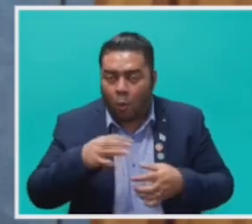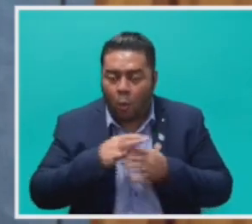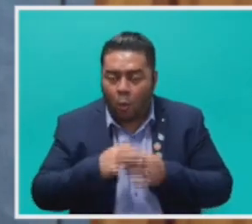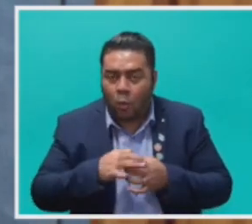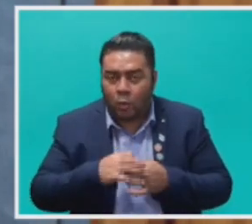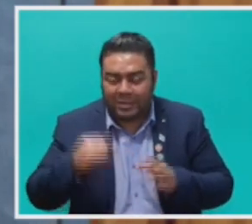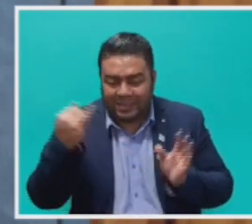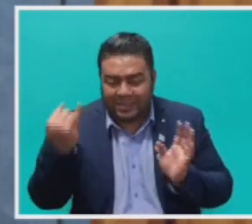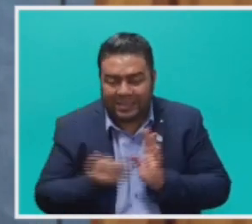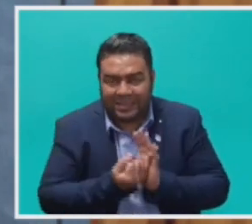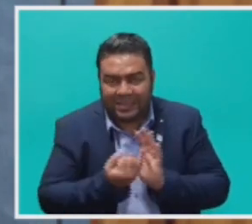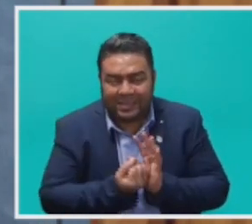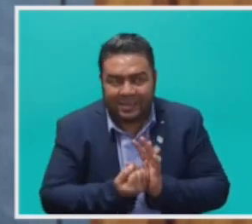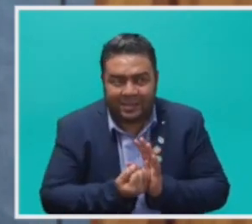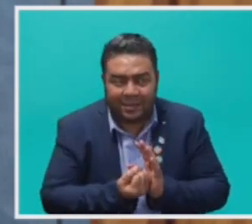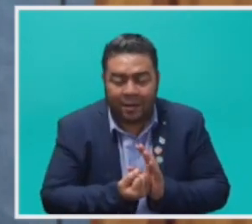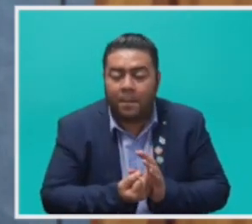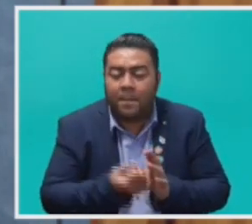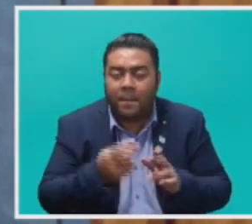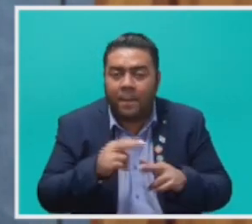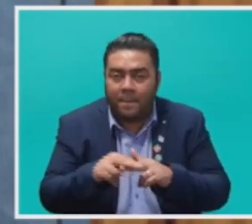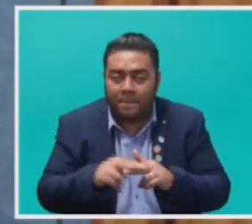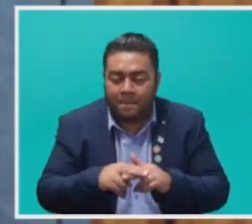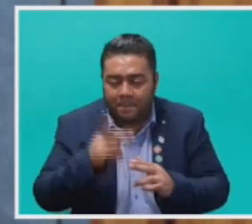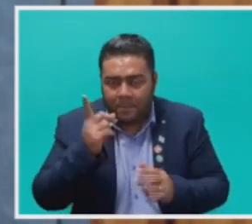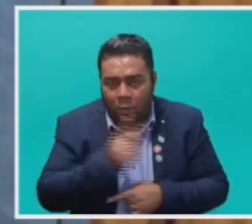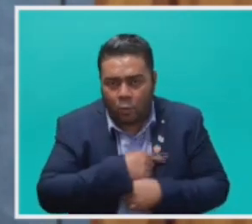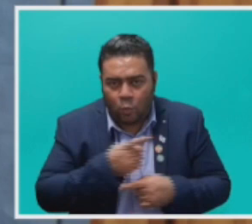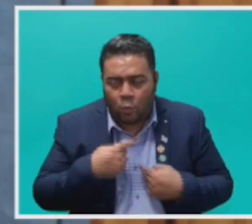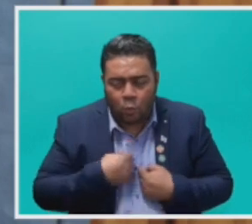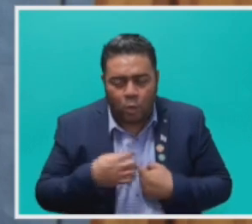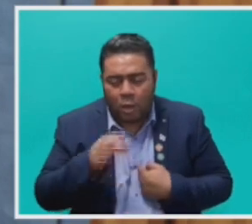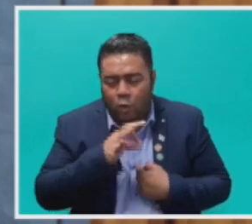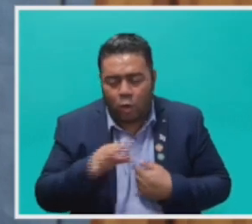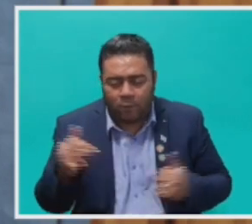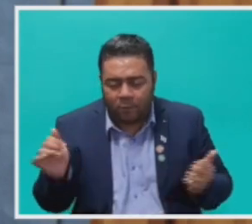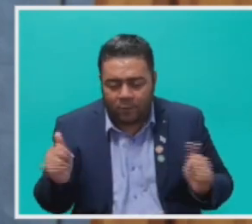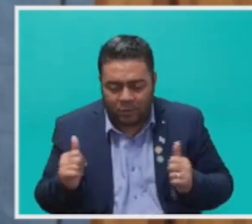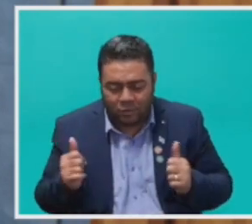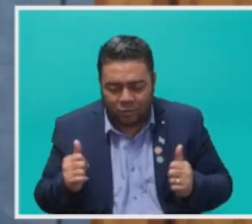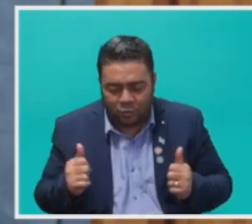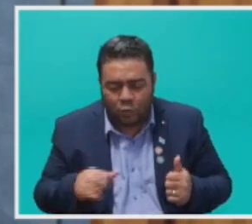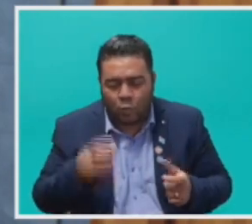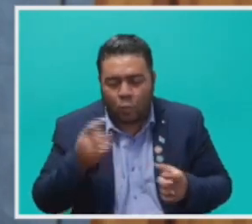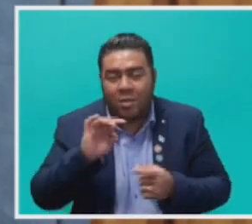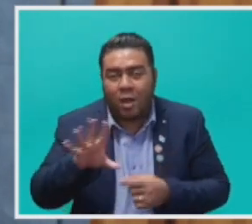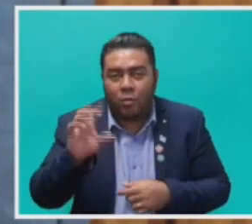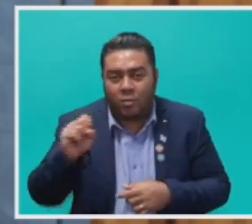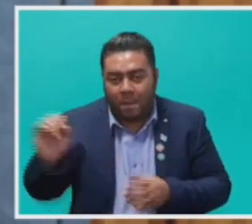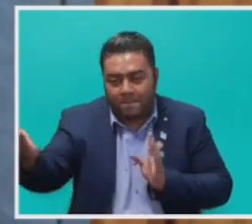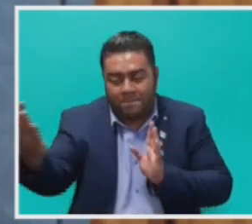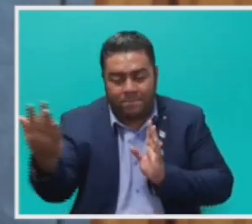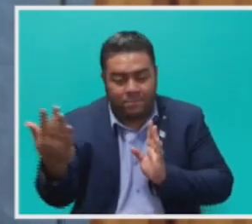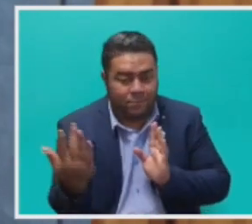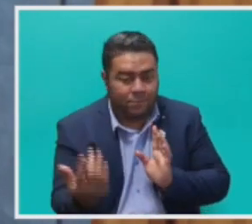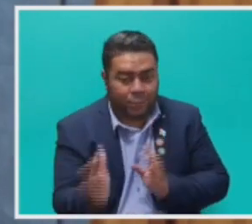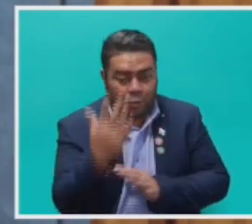identities are intertwined. As Fijians, we are incomplete without the presence of the